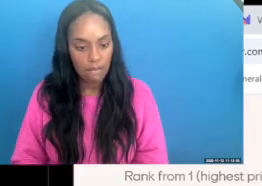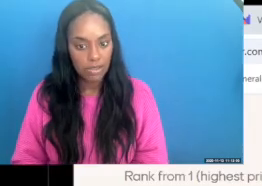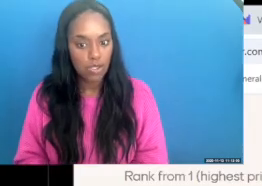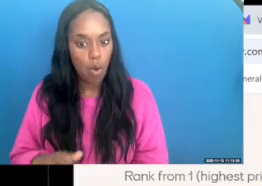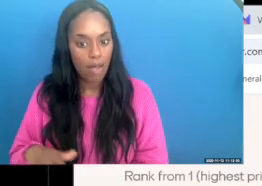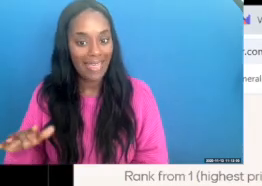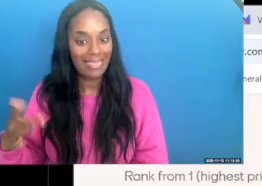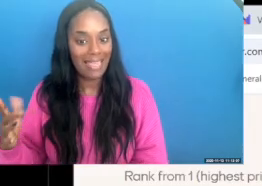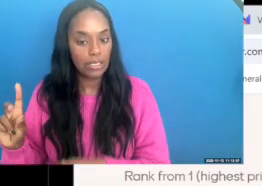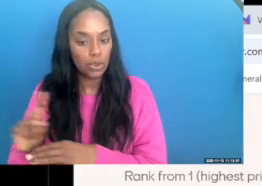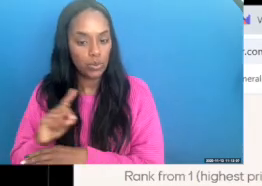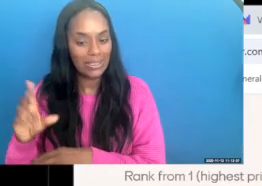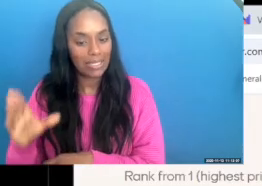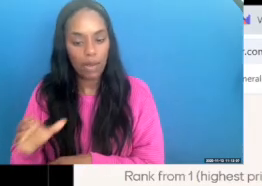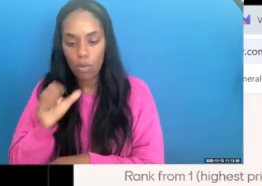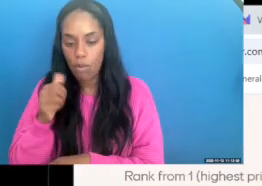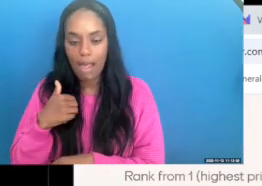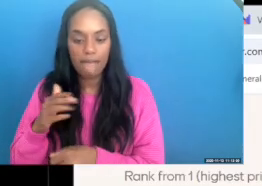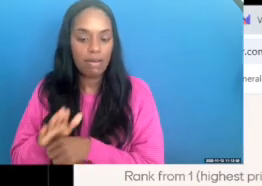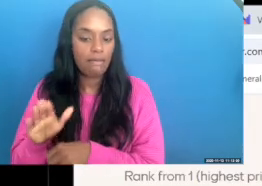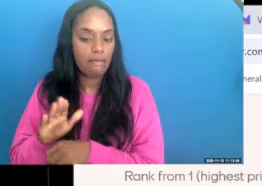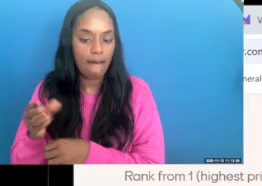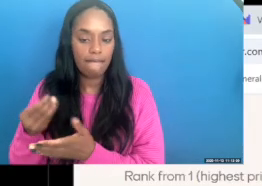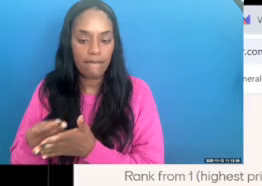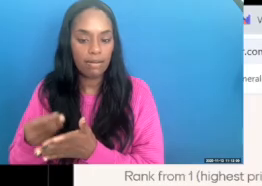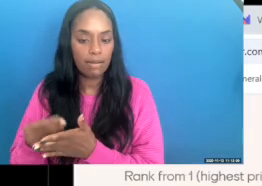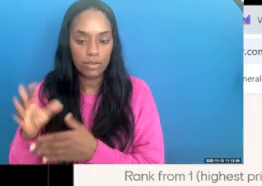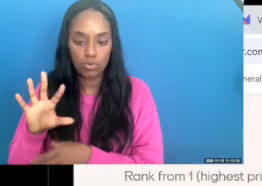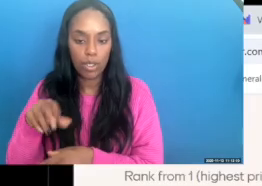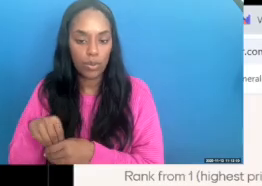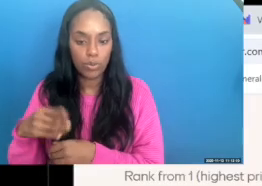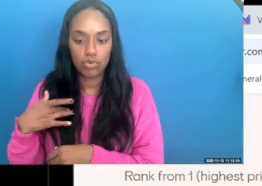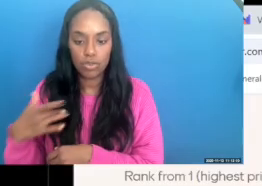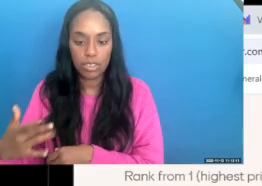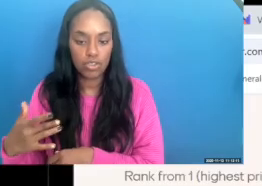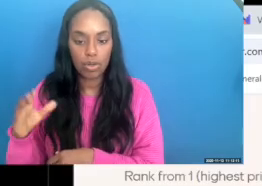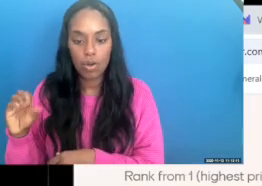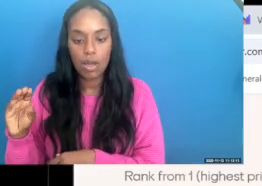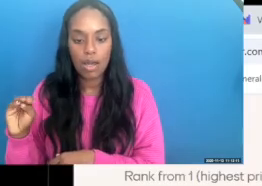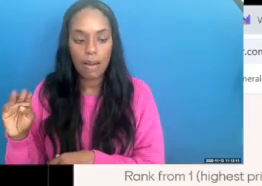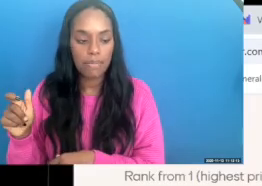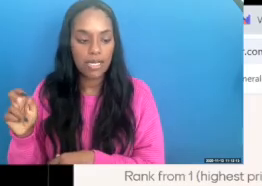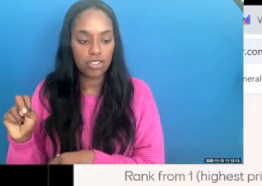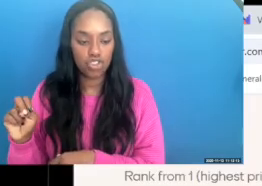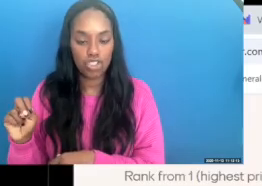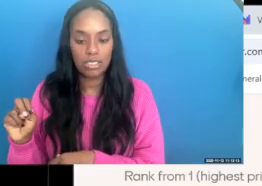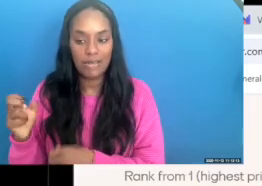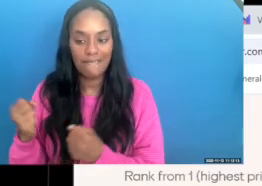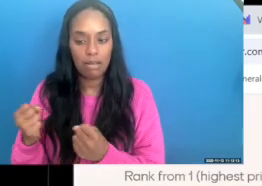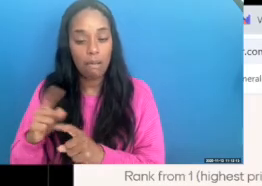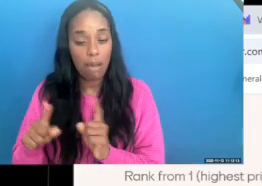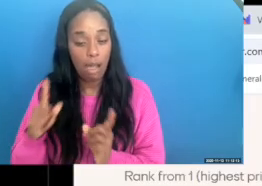so I don't think that at the moment on the light duty side, we will have enough funding to also